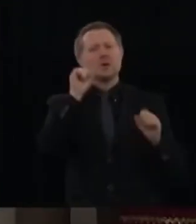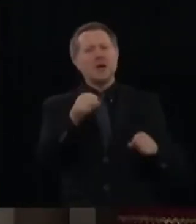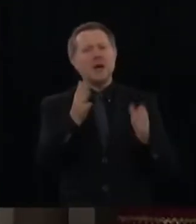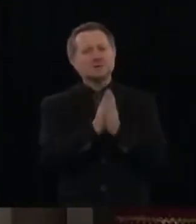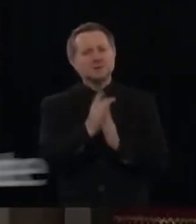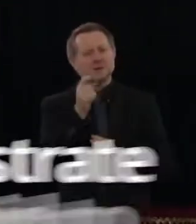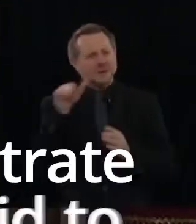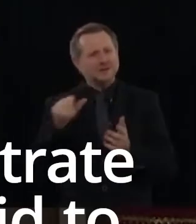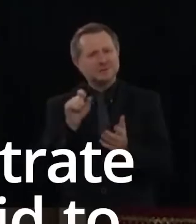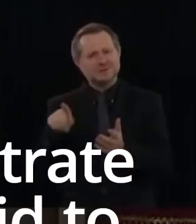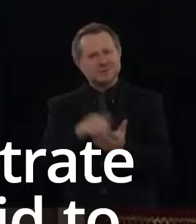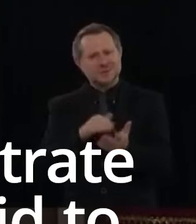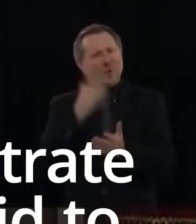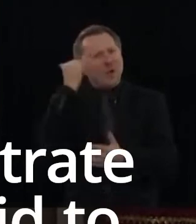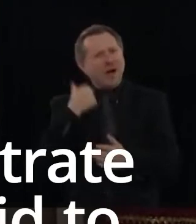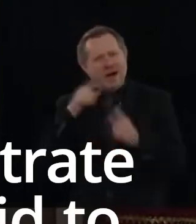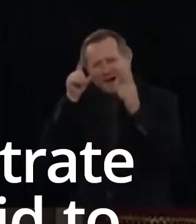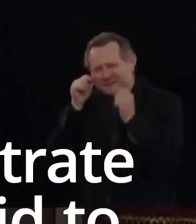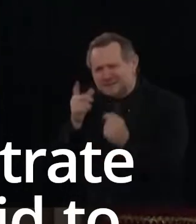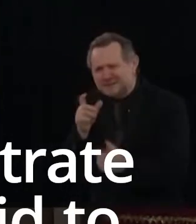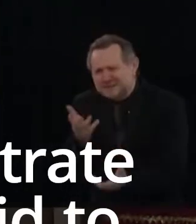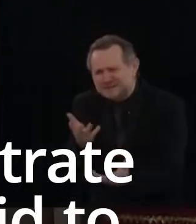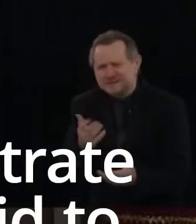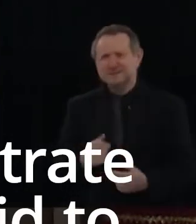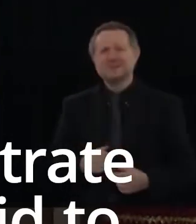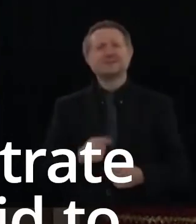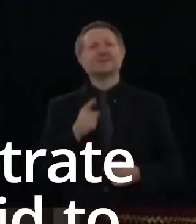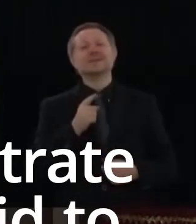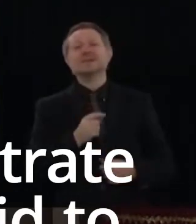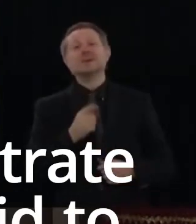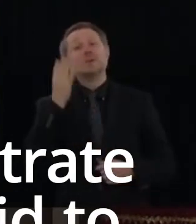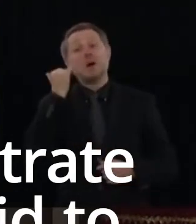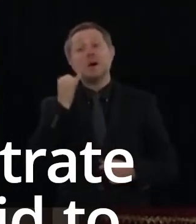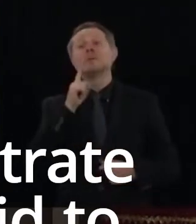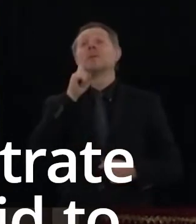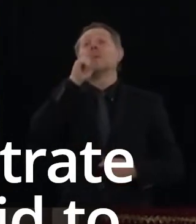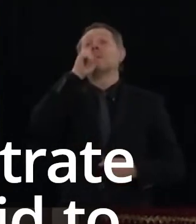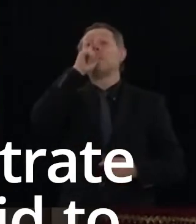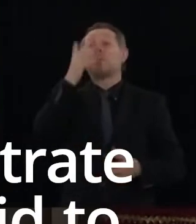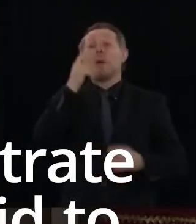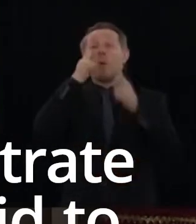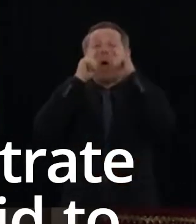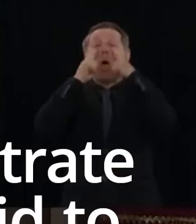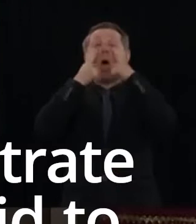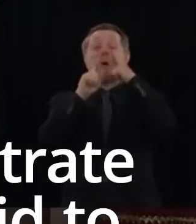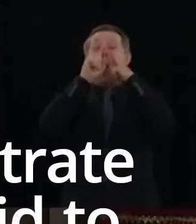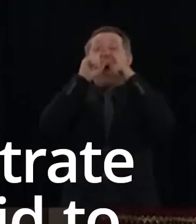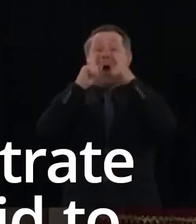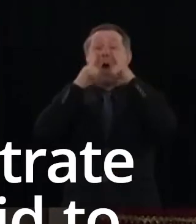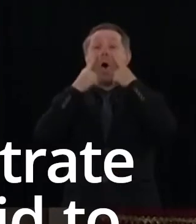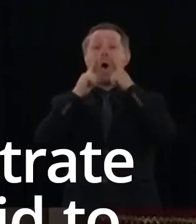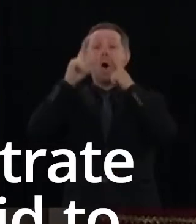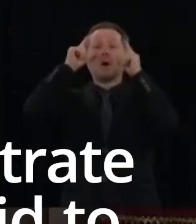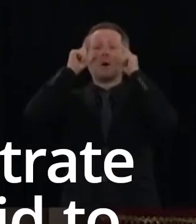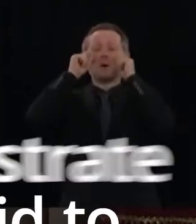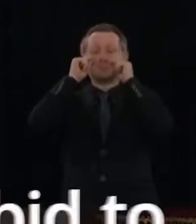okay. Why do I need to close my eyes? For comfort. Comfort. It might make you tear a little bit. Okay. If I fall asleep? Then we'll have you sit down.